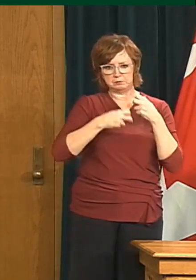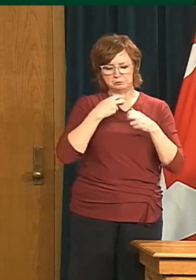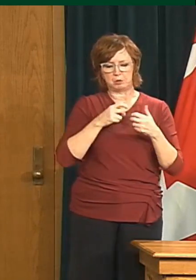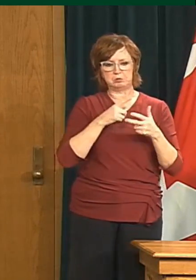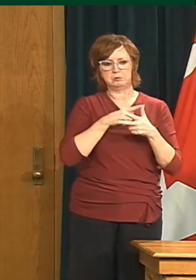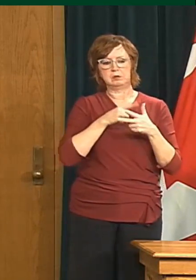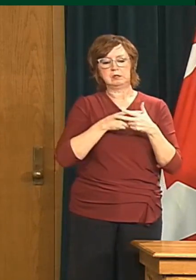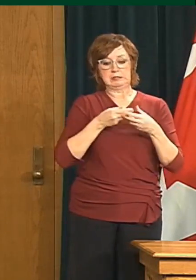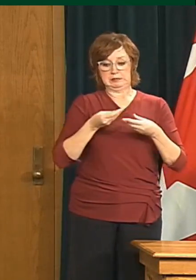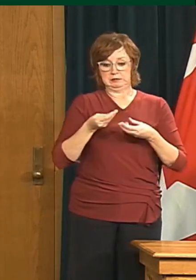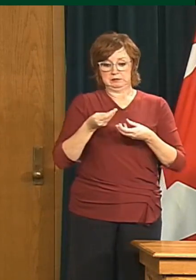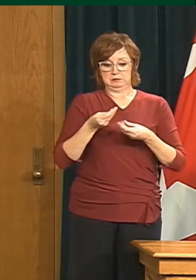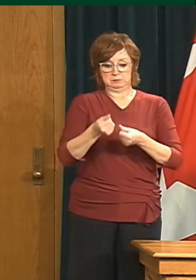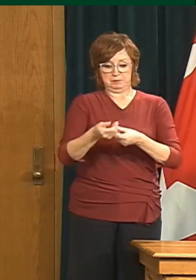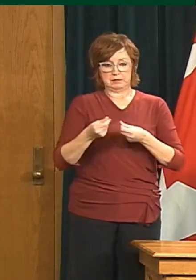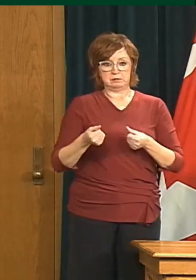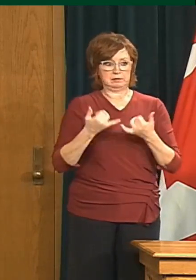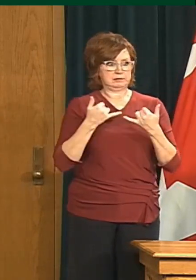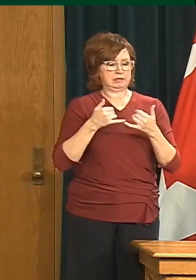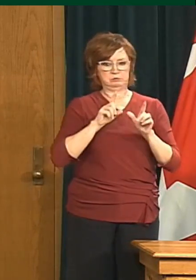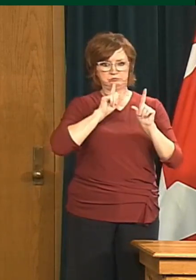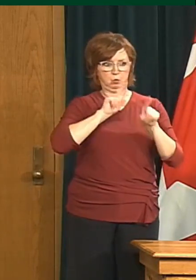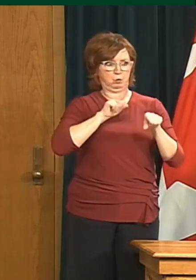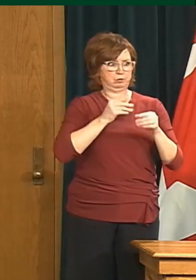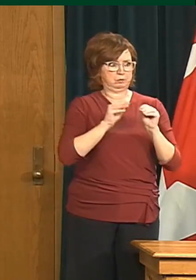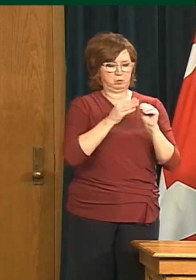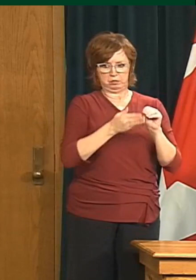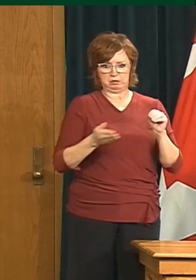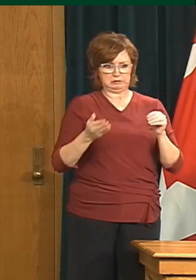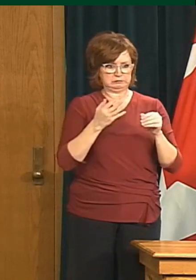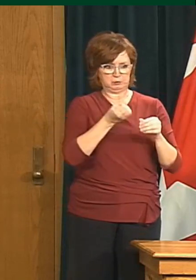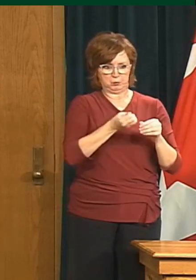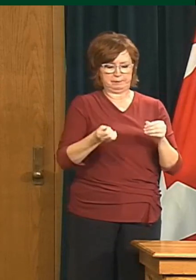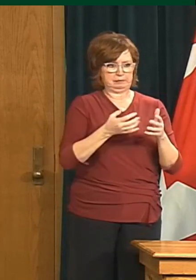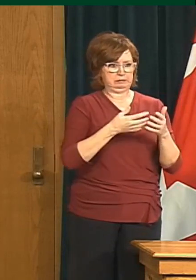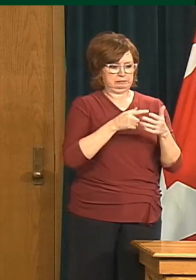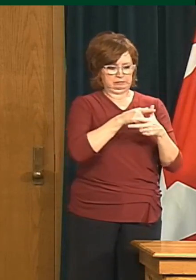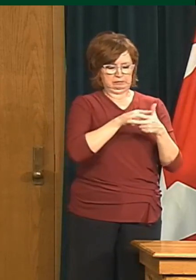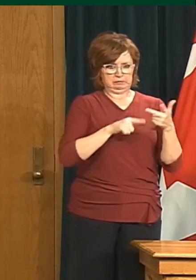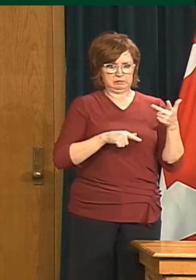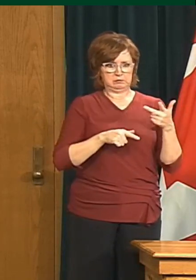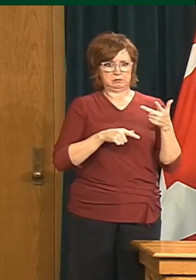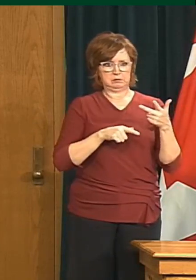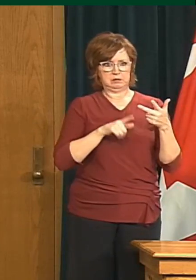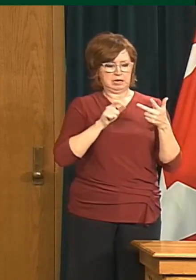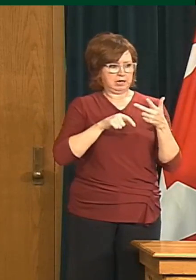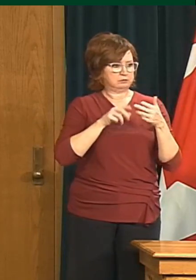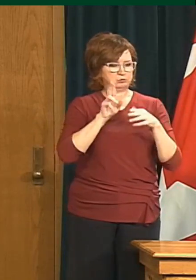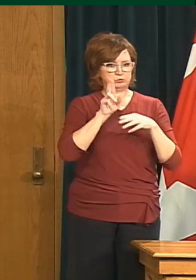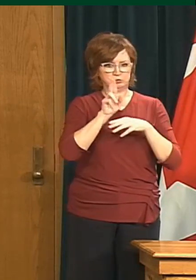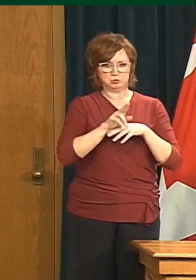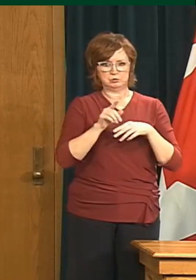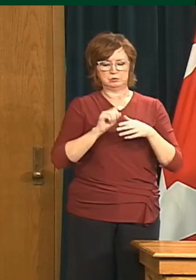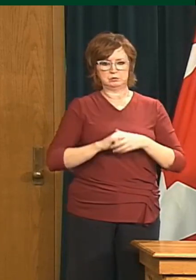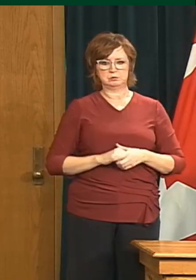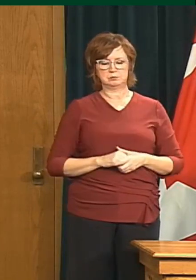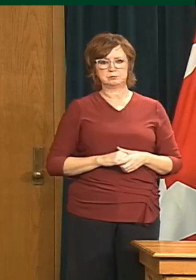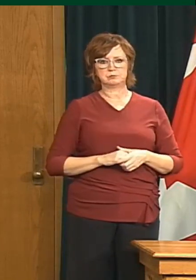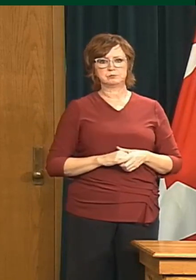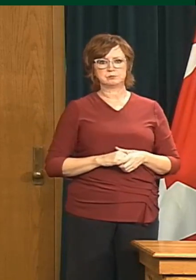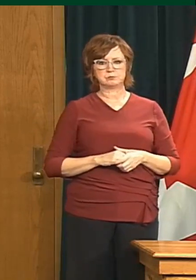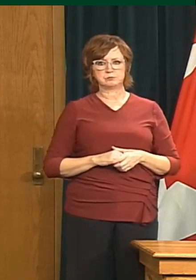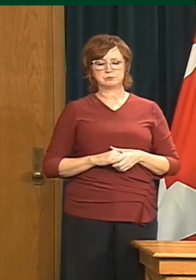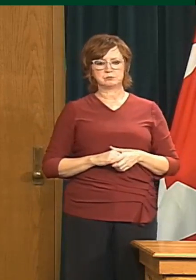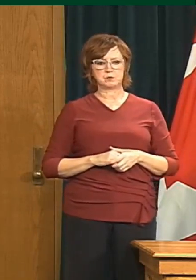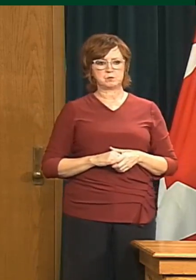spending extras that you're putting in right now is going to take a long time to adjust to. So I guess my question, once again, is over if